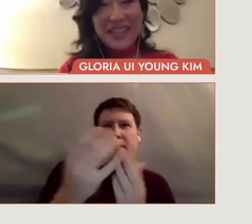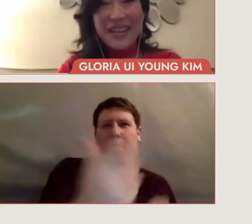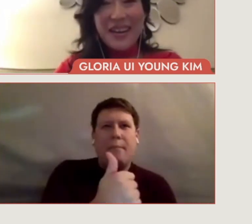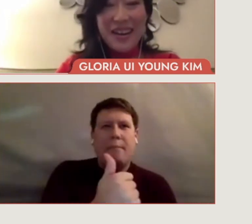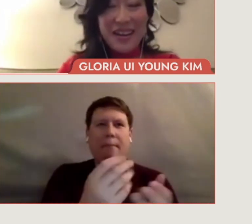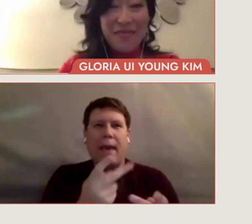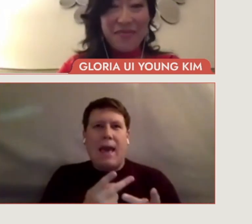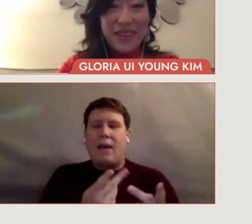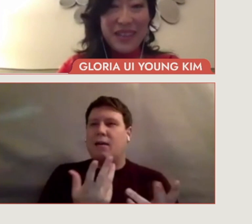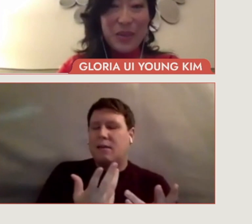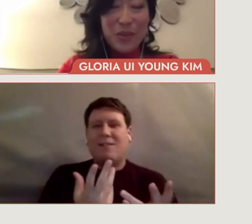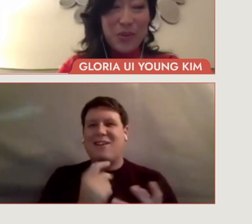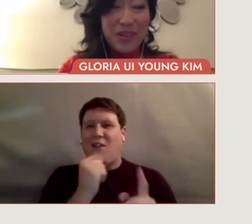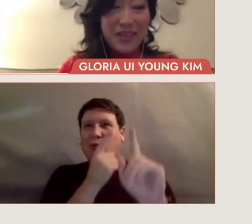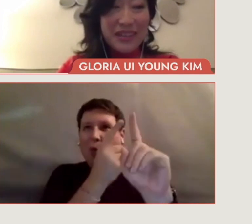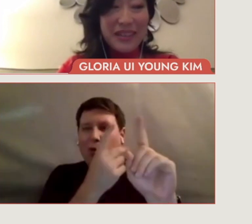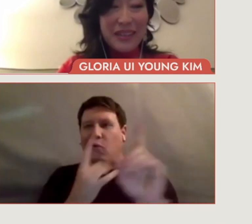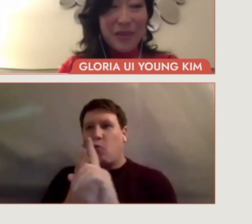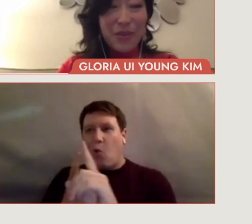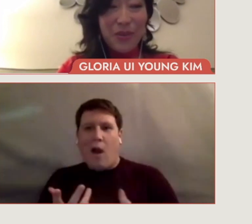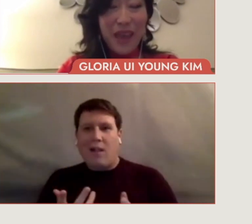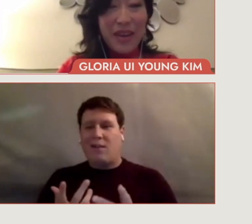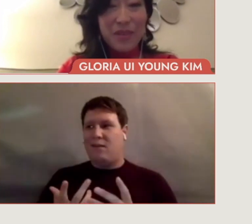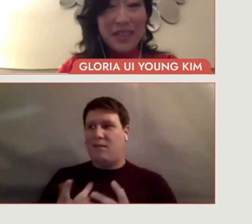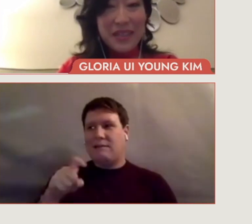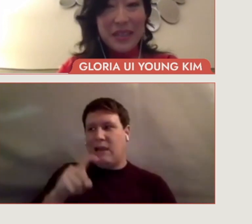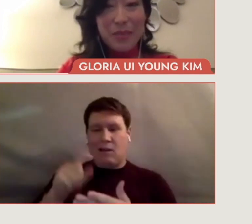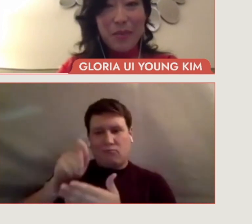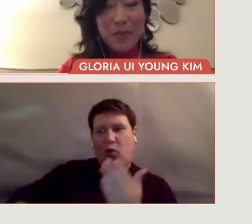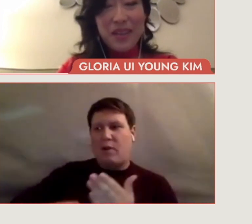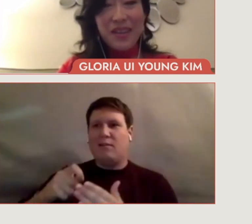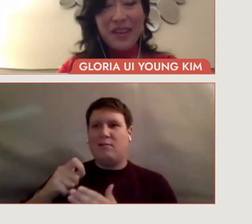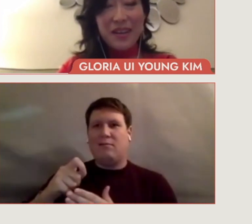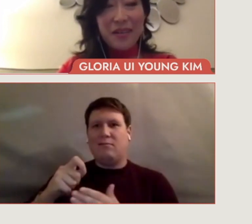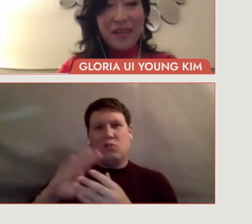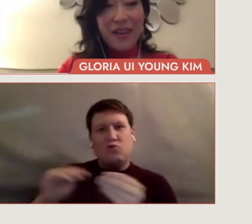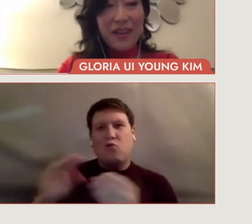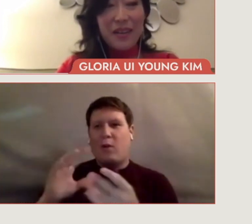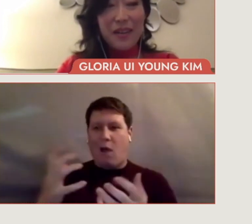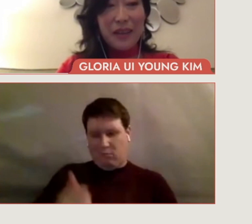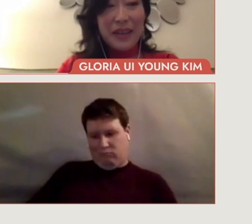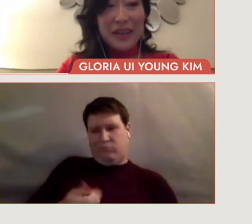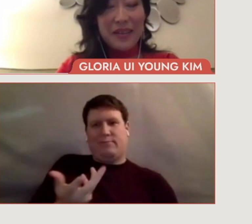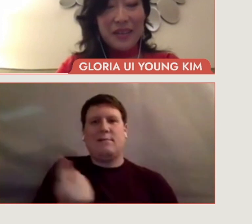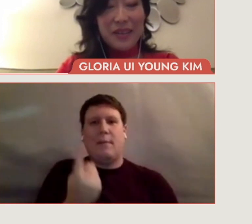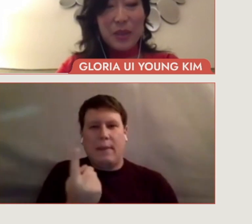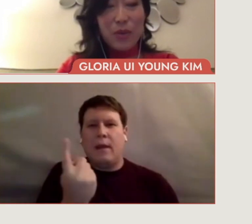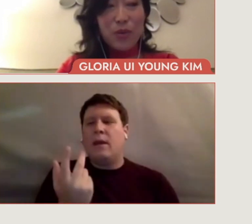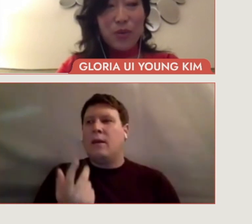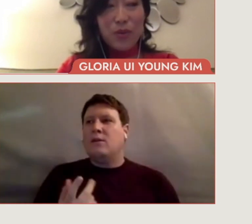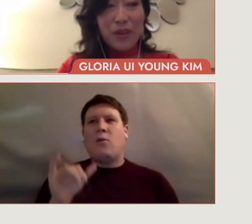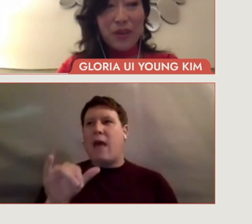this. And so, you know, that impetus can sometimes be like,